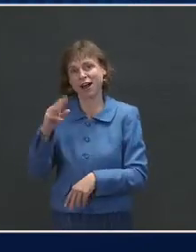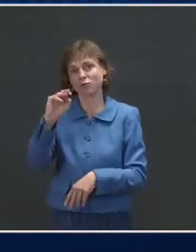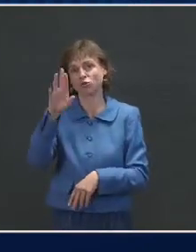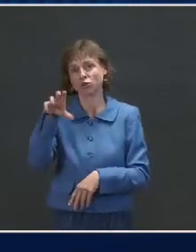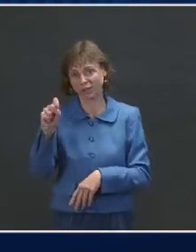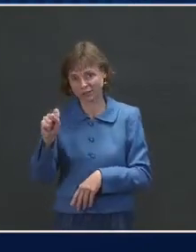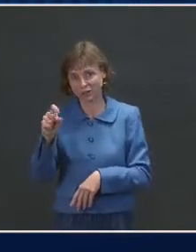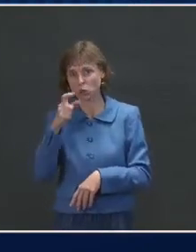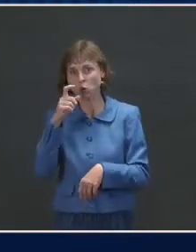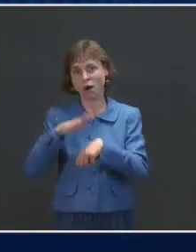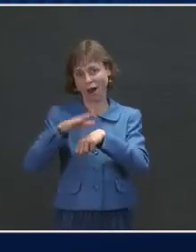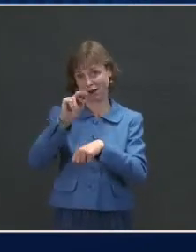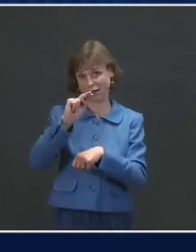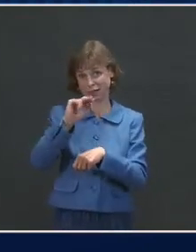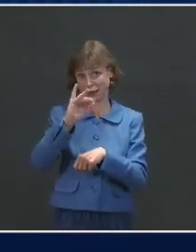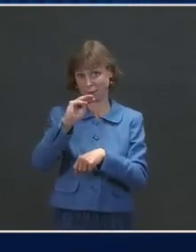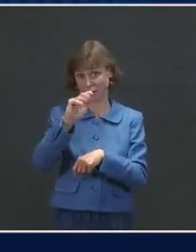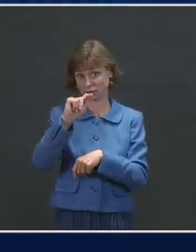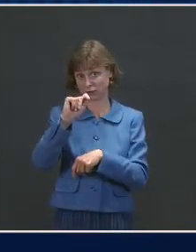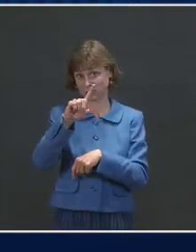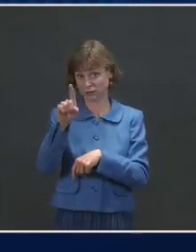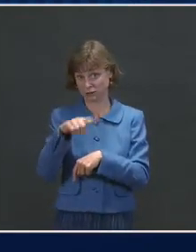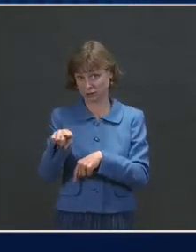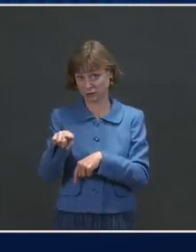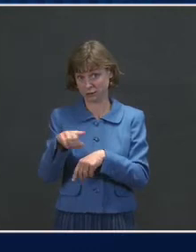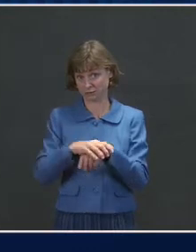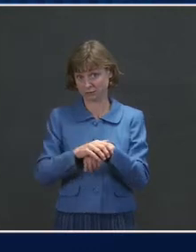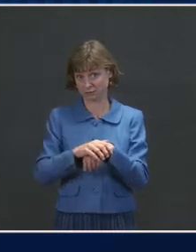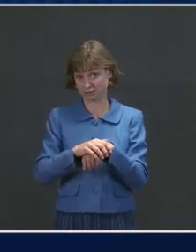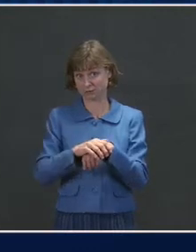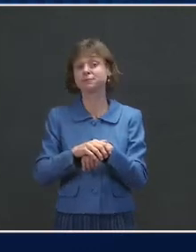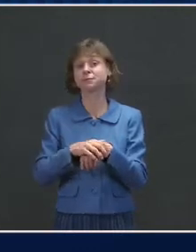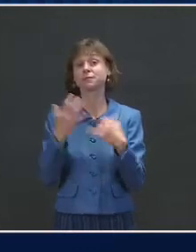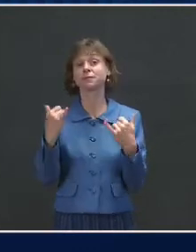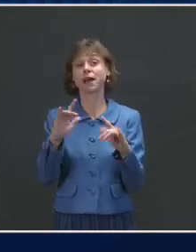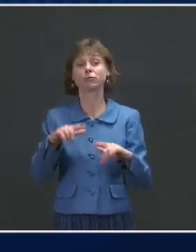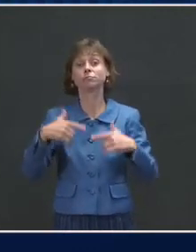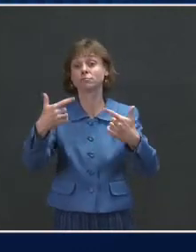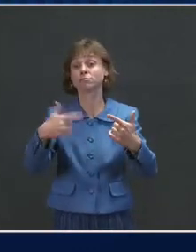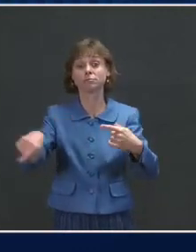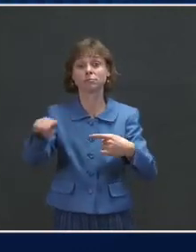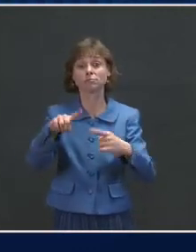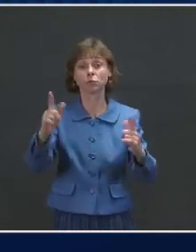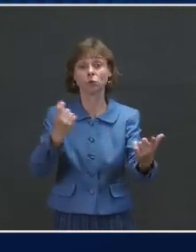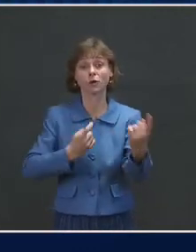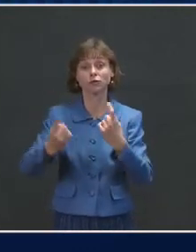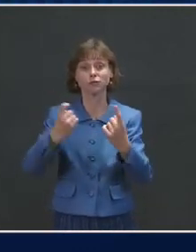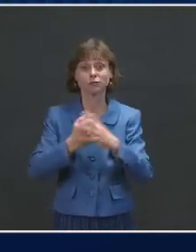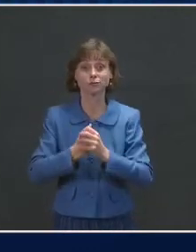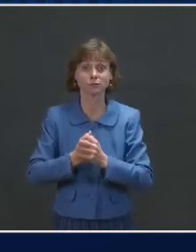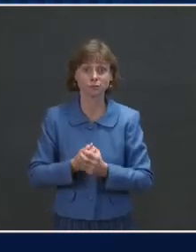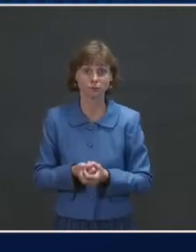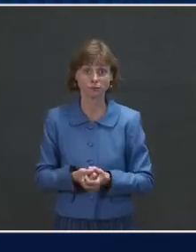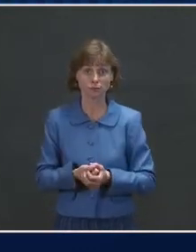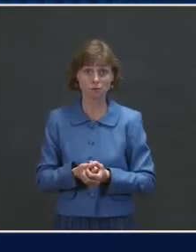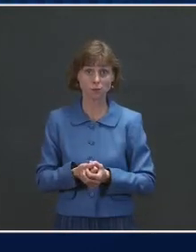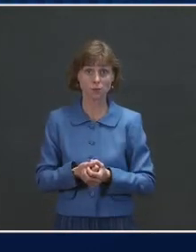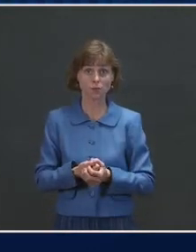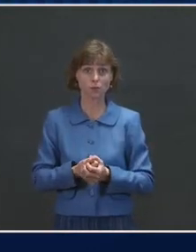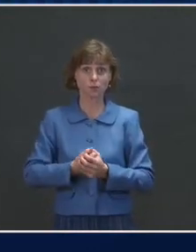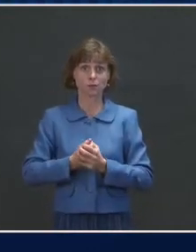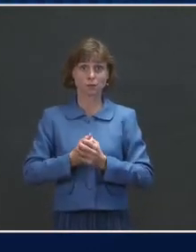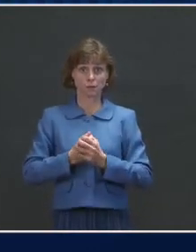Nimitz crew. With that, let's get to your questions. Go ahead, Alex. Thanks, Jen. I have two. The first is on your favorite topic,